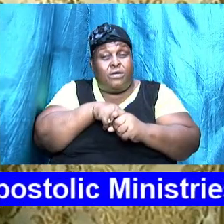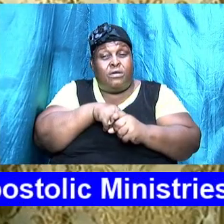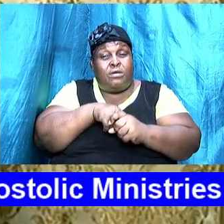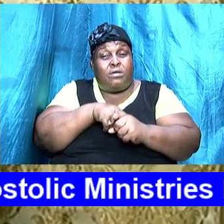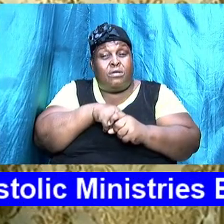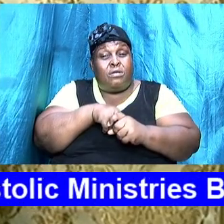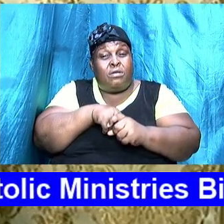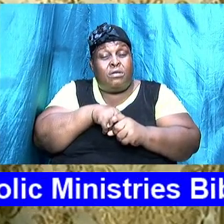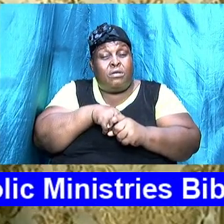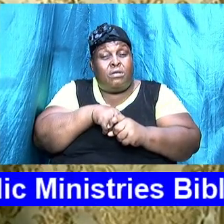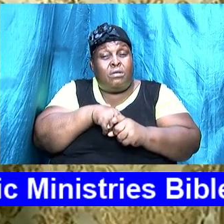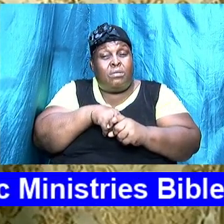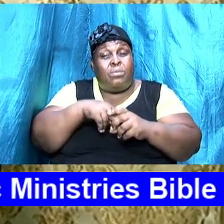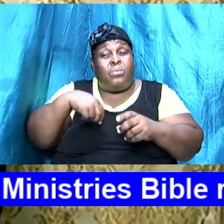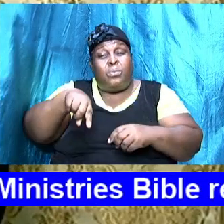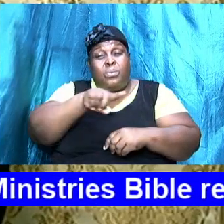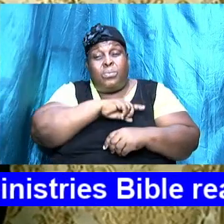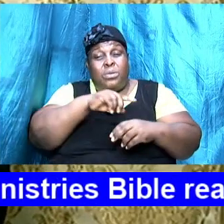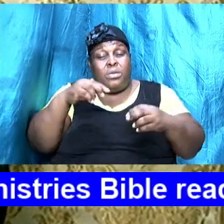being where it is.